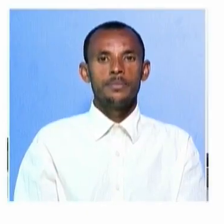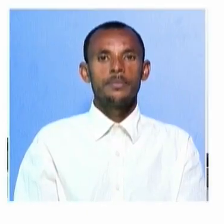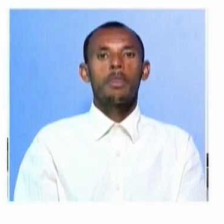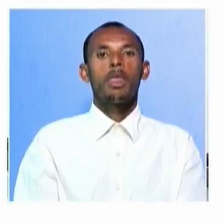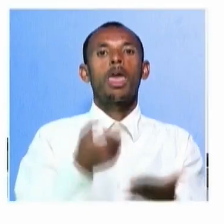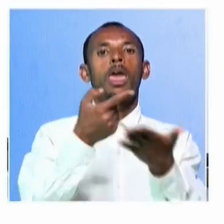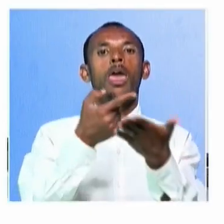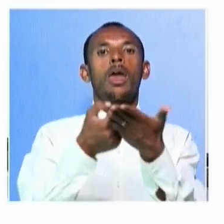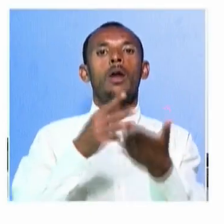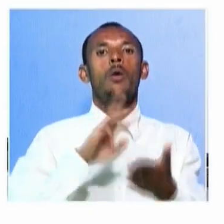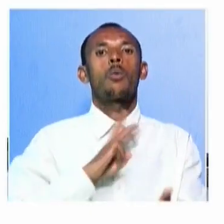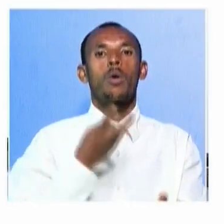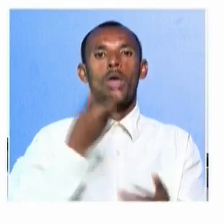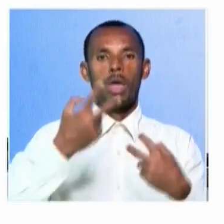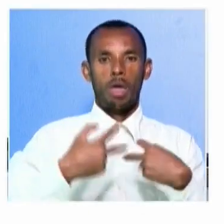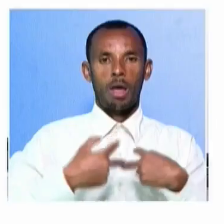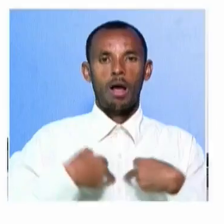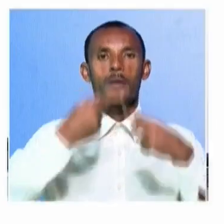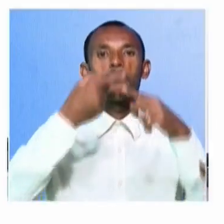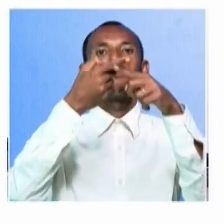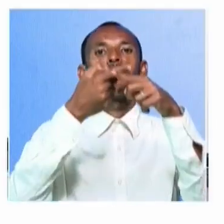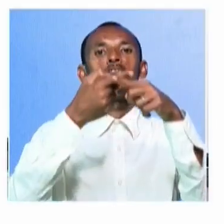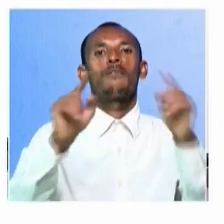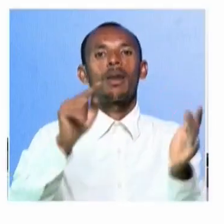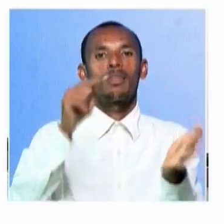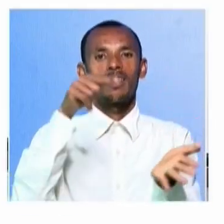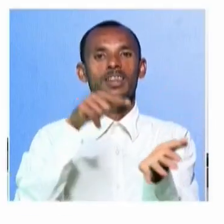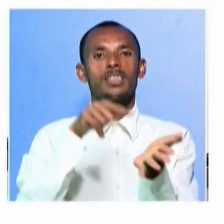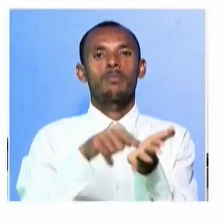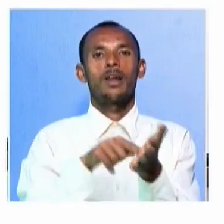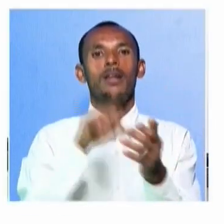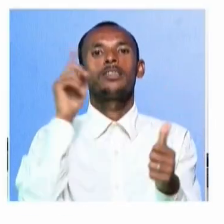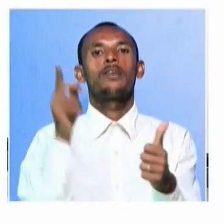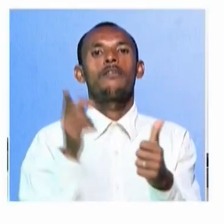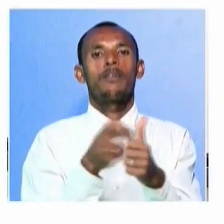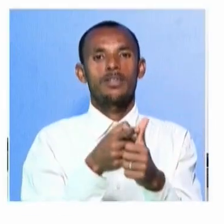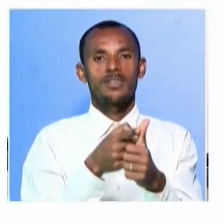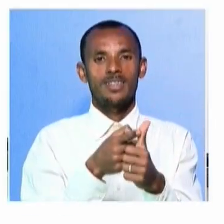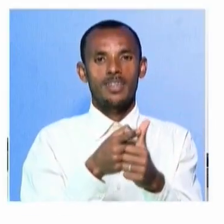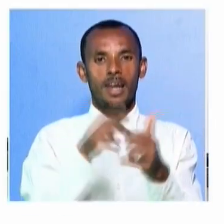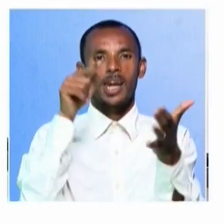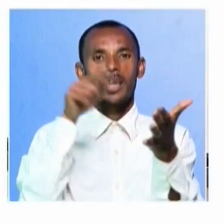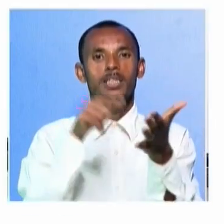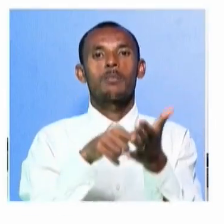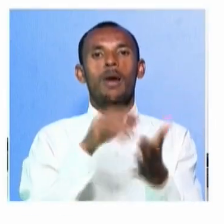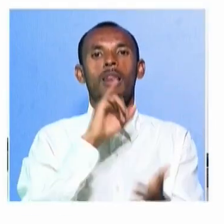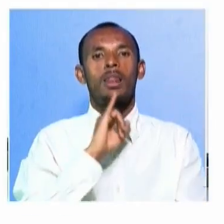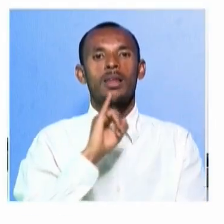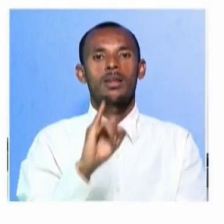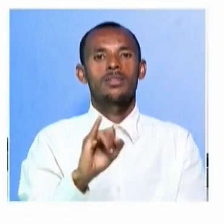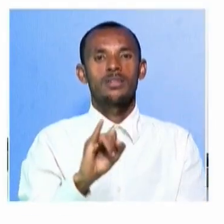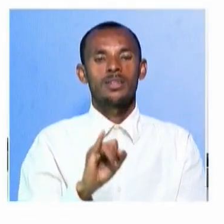Here we have different decimals. The first decimal is